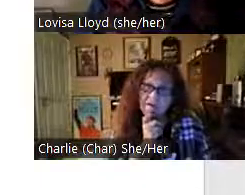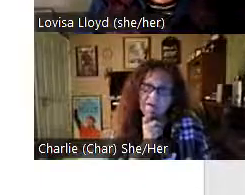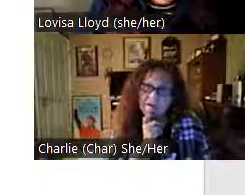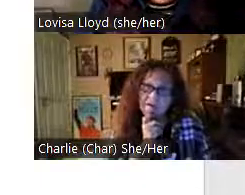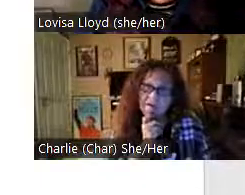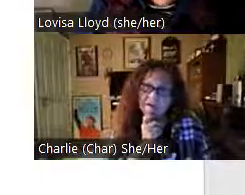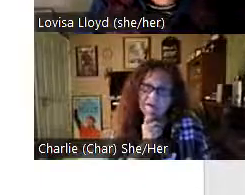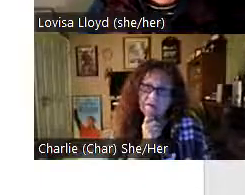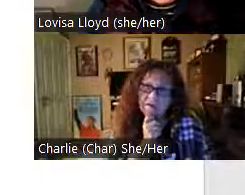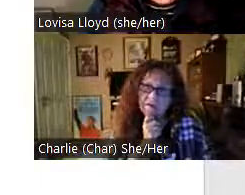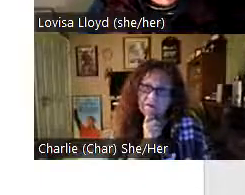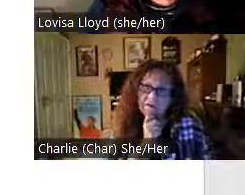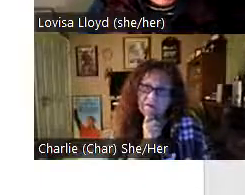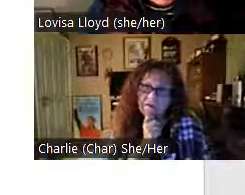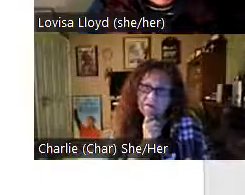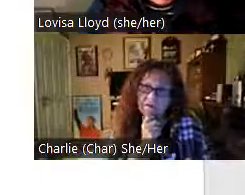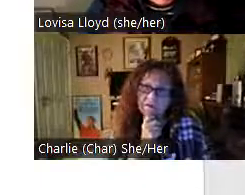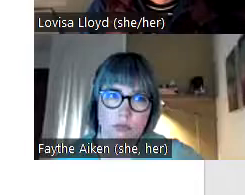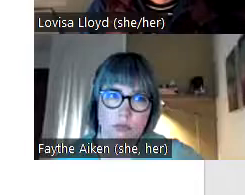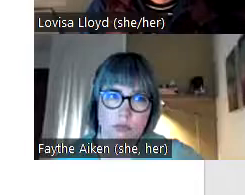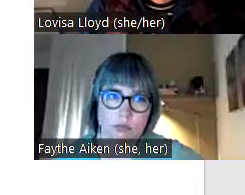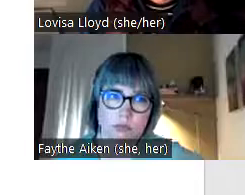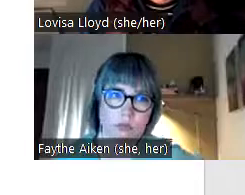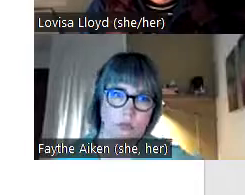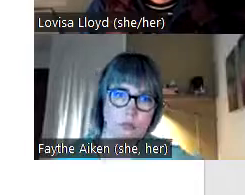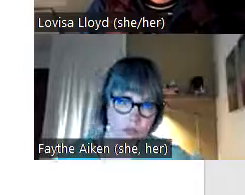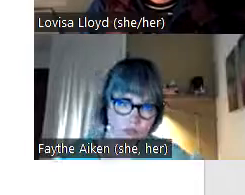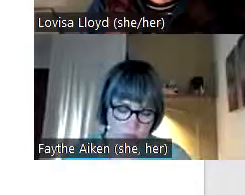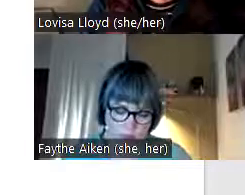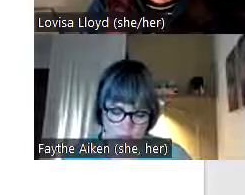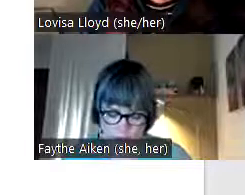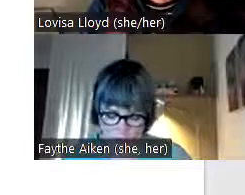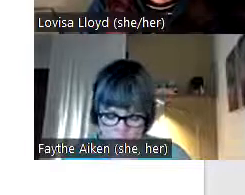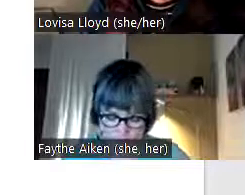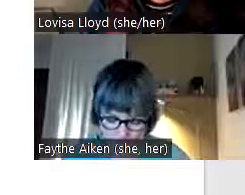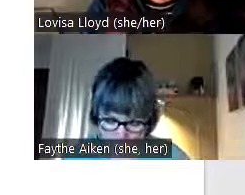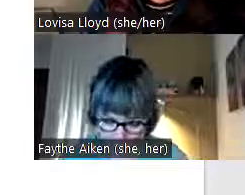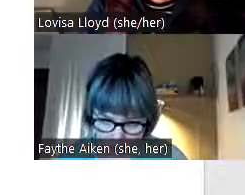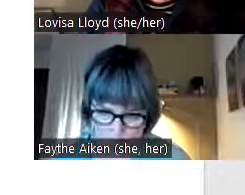Commissioner Sophia. I just wanted to say I agree with Commissioner Faith.